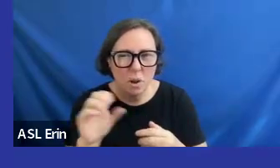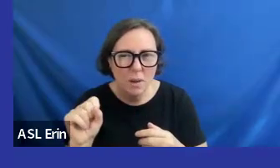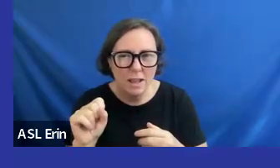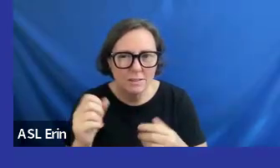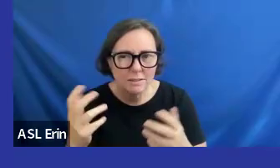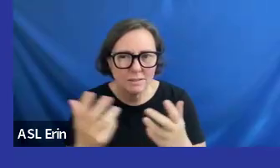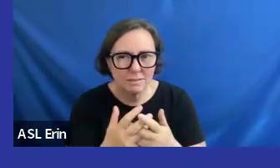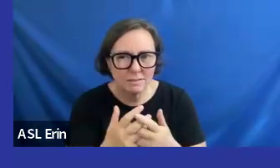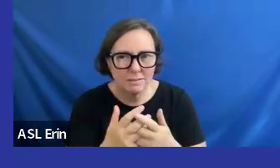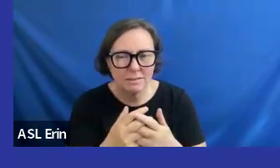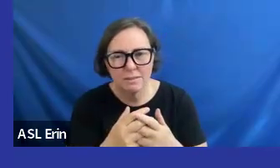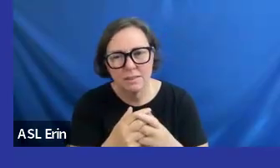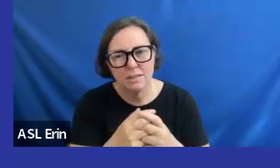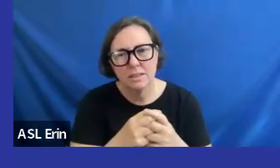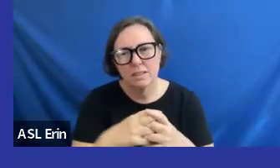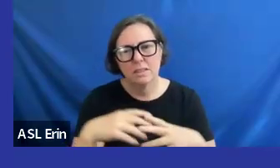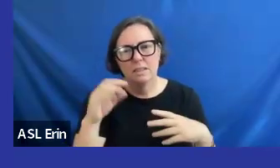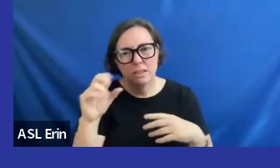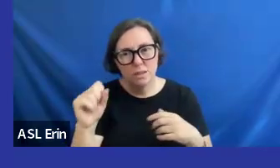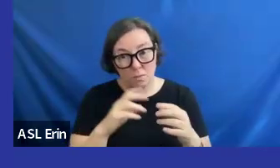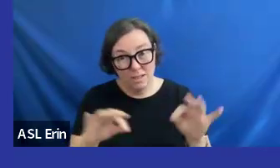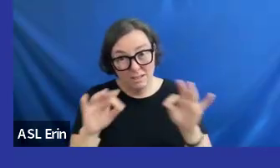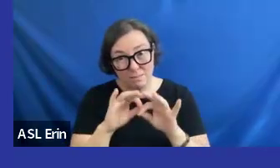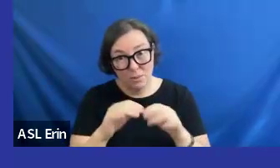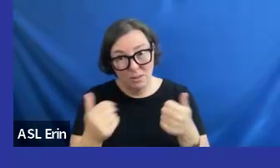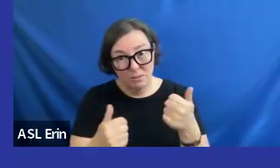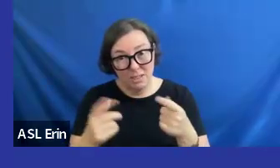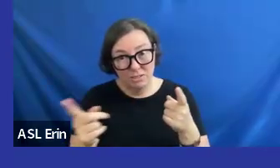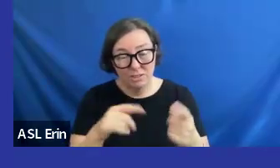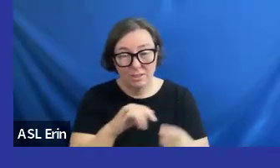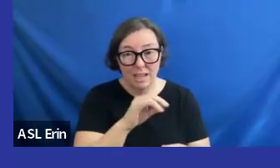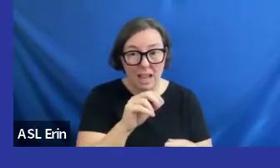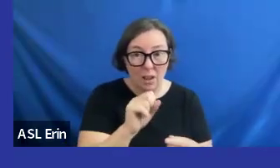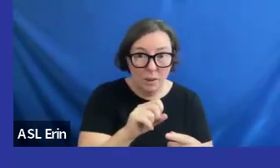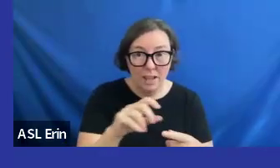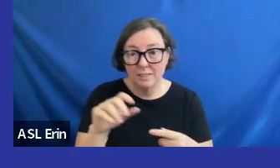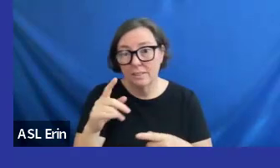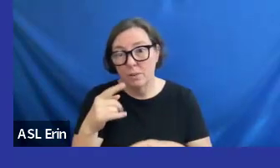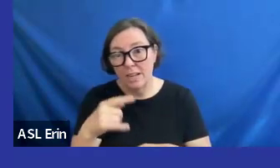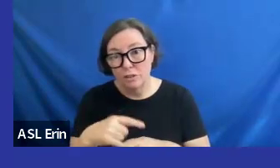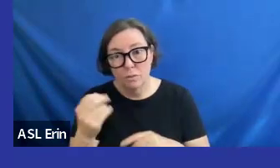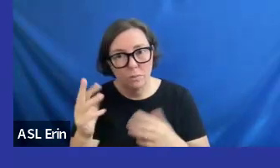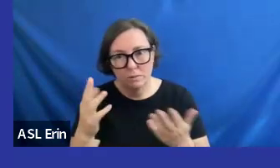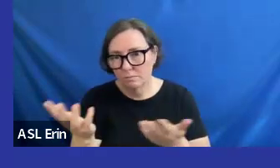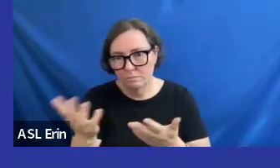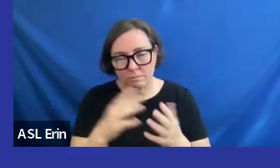if does So- the operating system matter for in these cases for Switches and eye gaze?